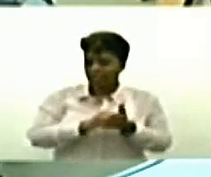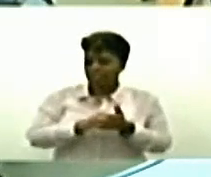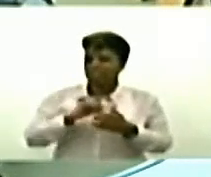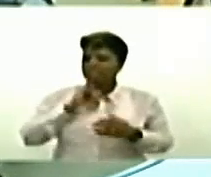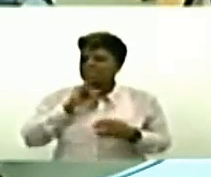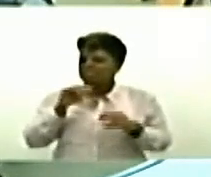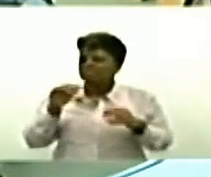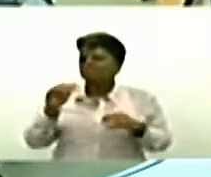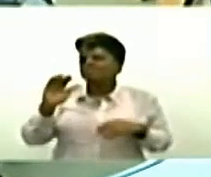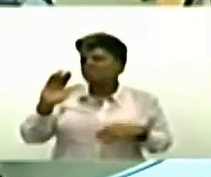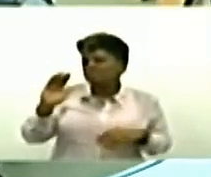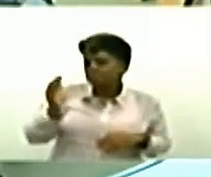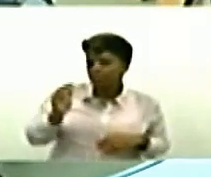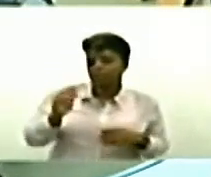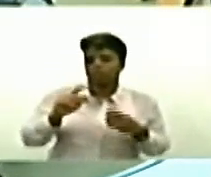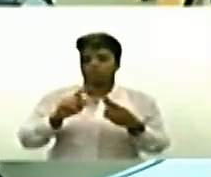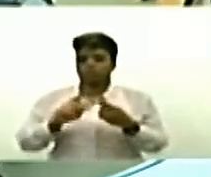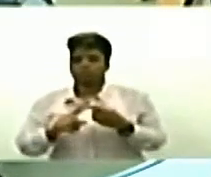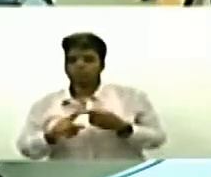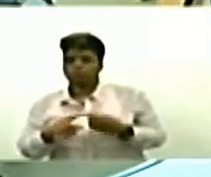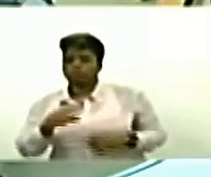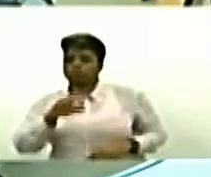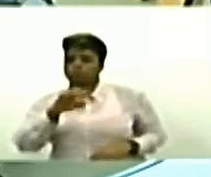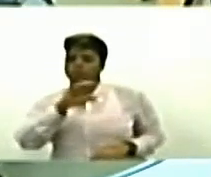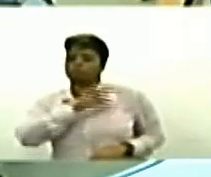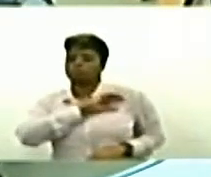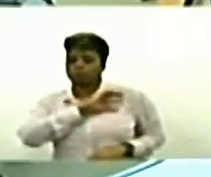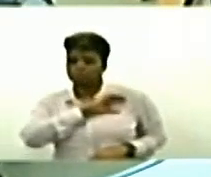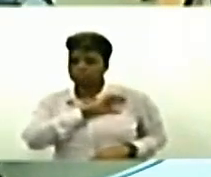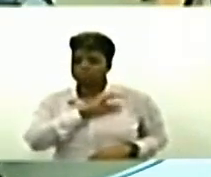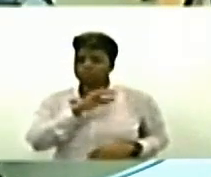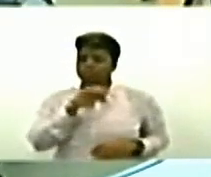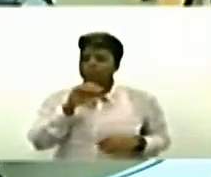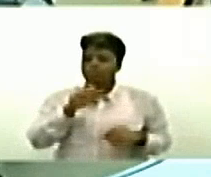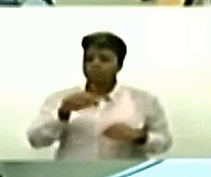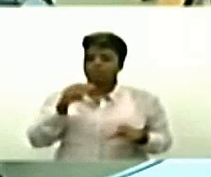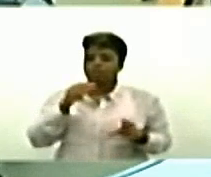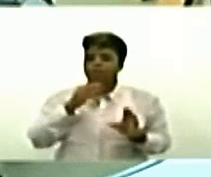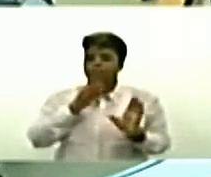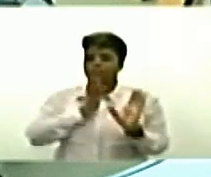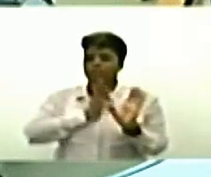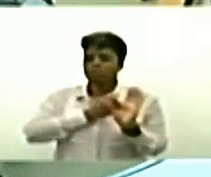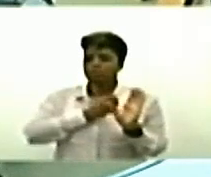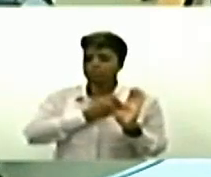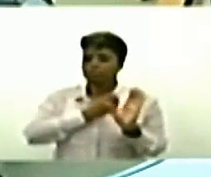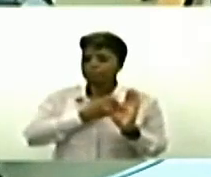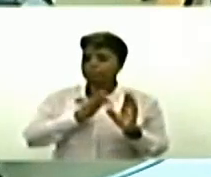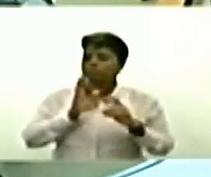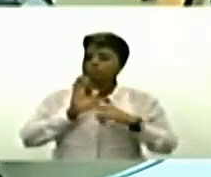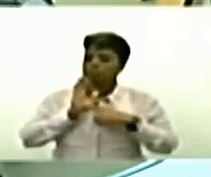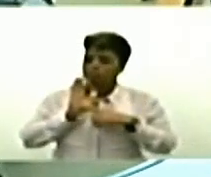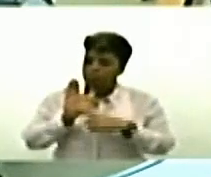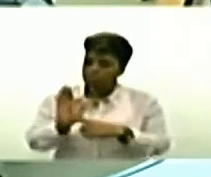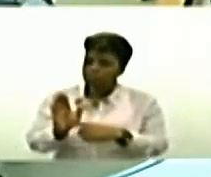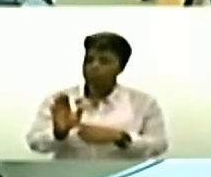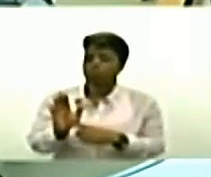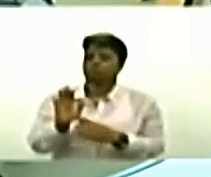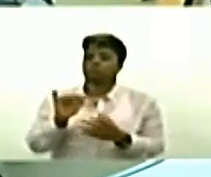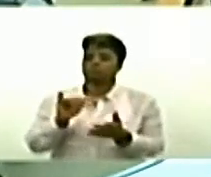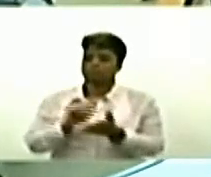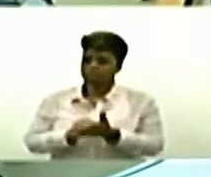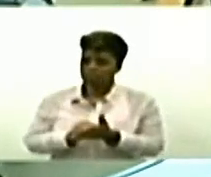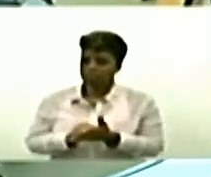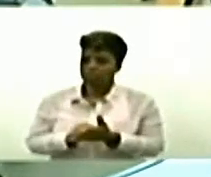that psychologically conveys that they're, because look, the idea of a baseball cap here,